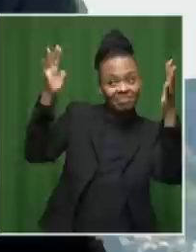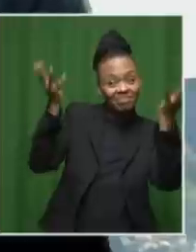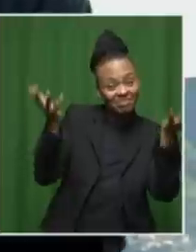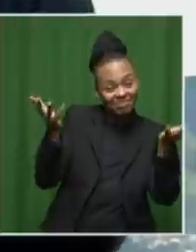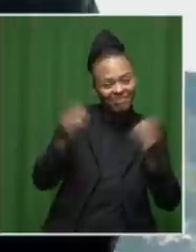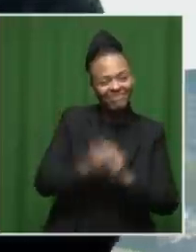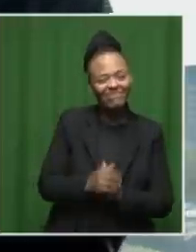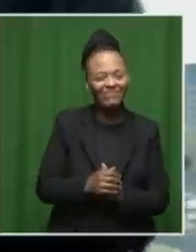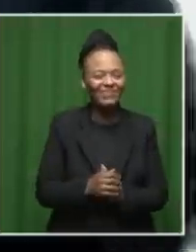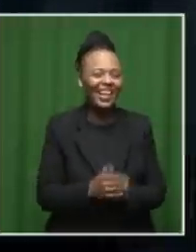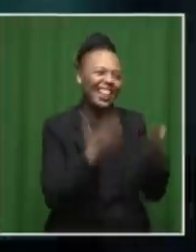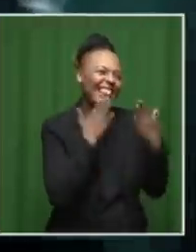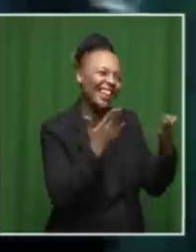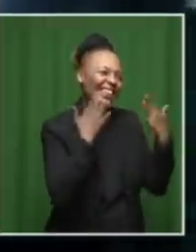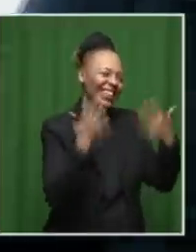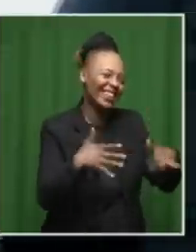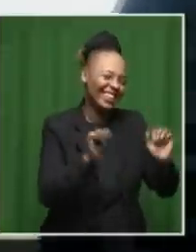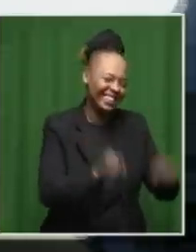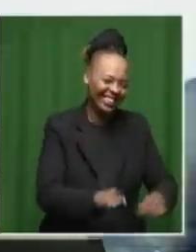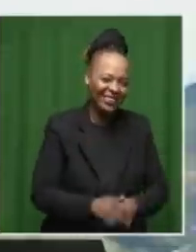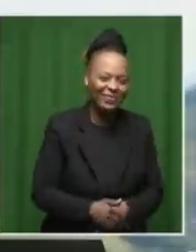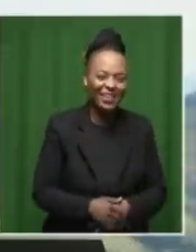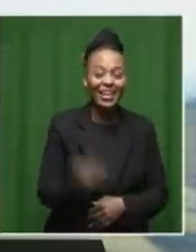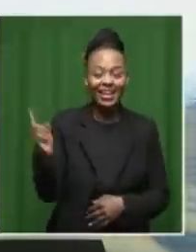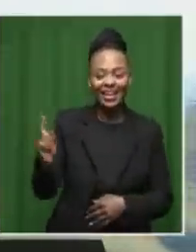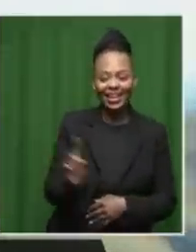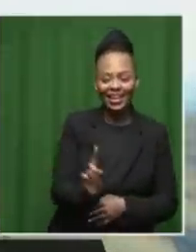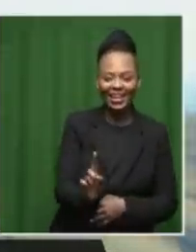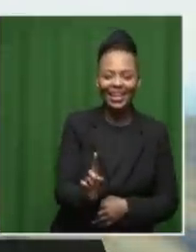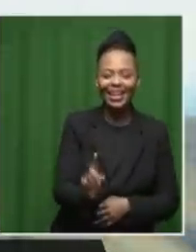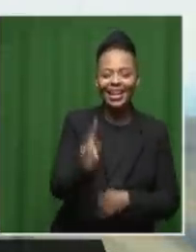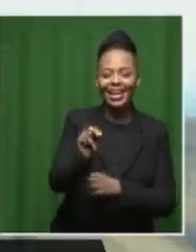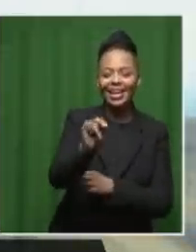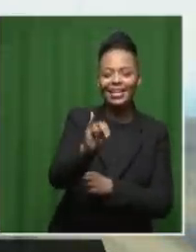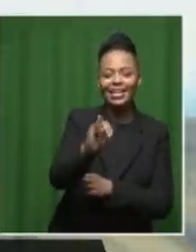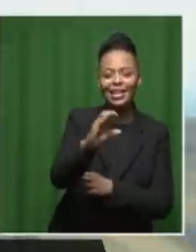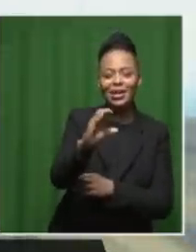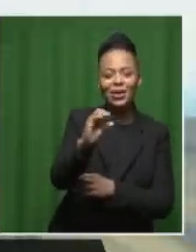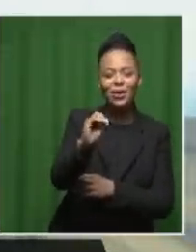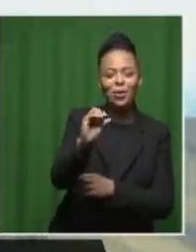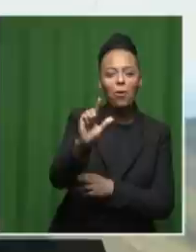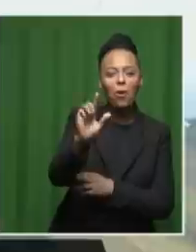Thanks. Jante Stradom. And then Nicole Taliart. Woo! You know,